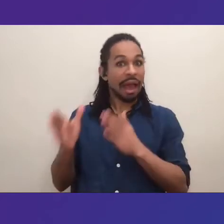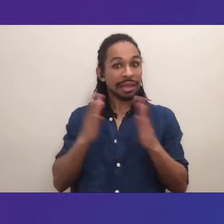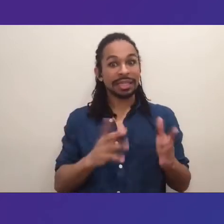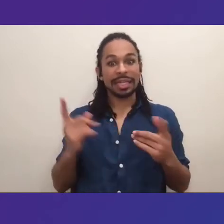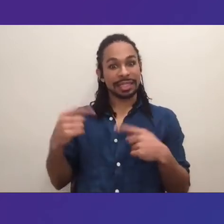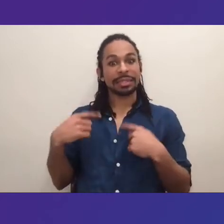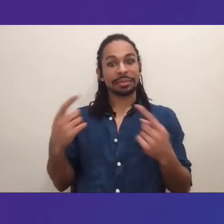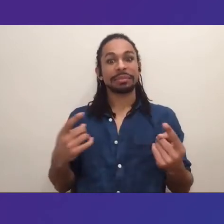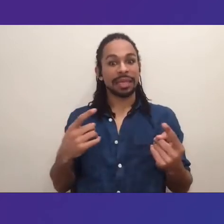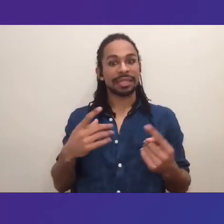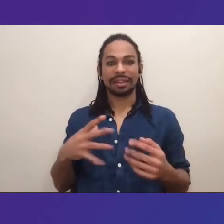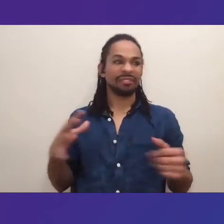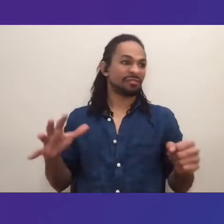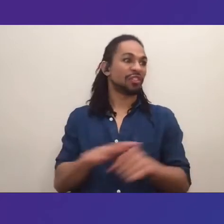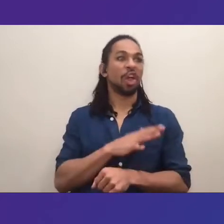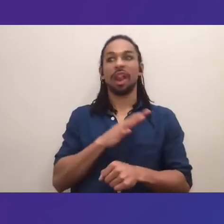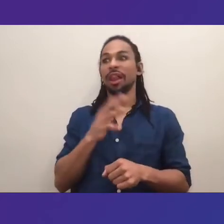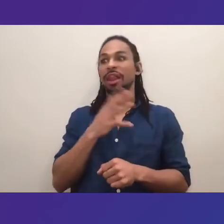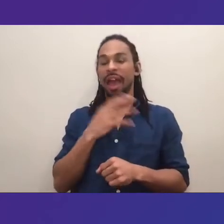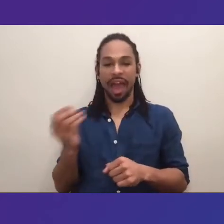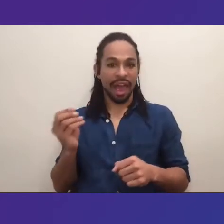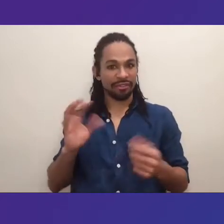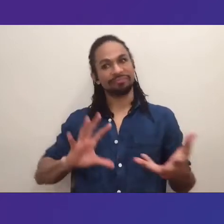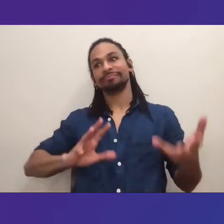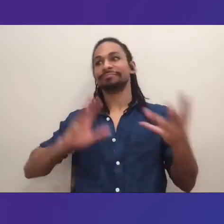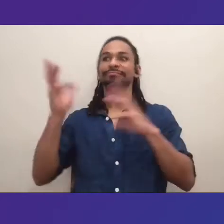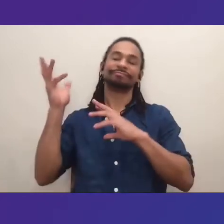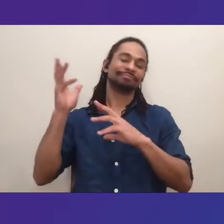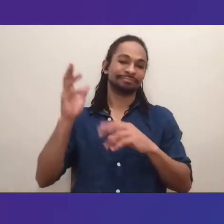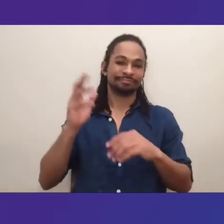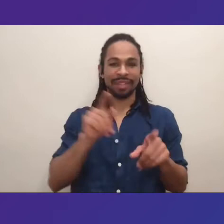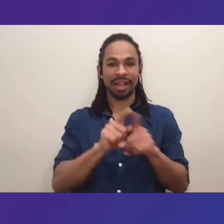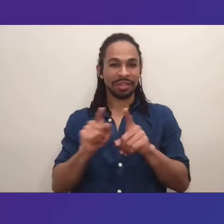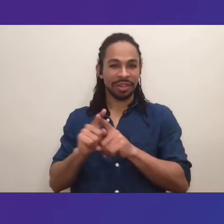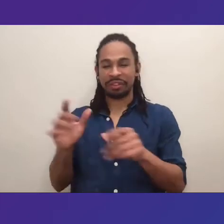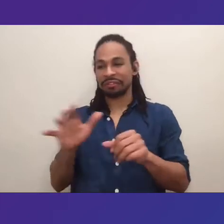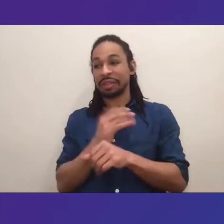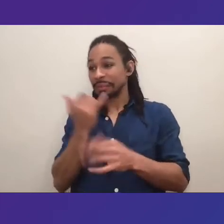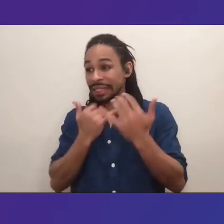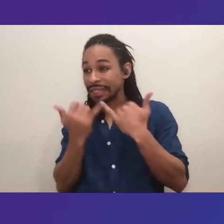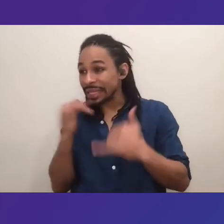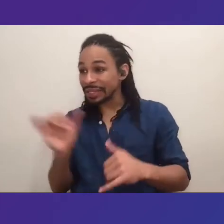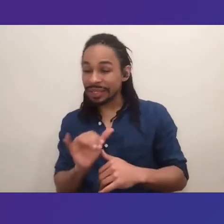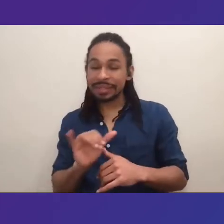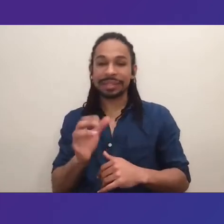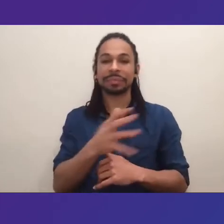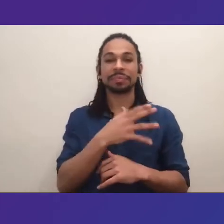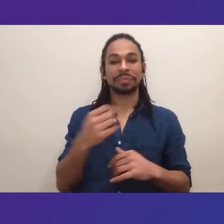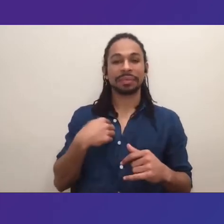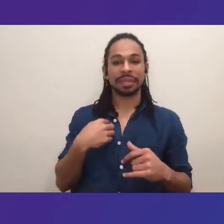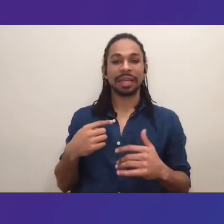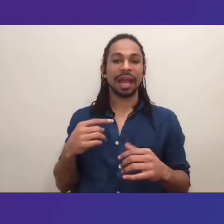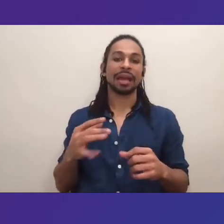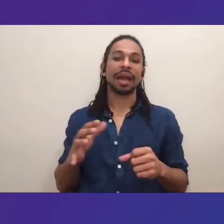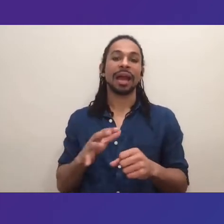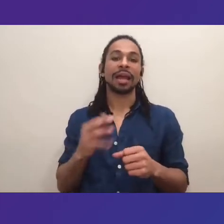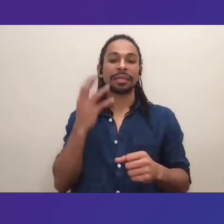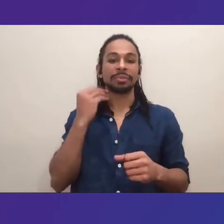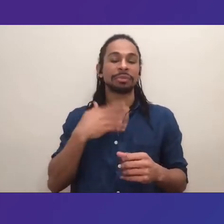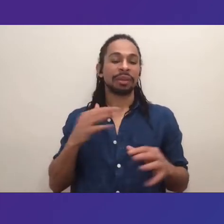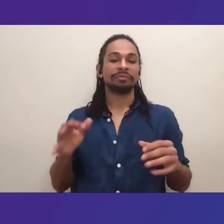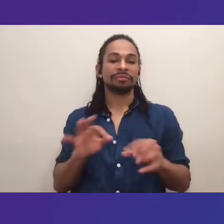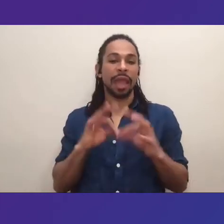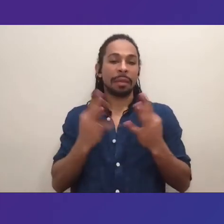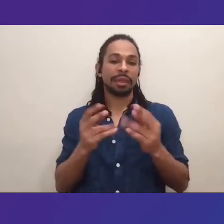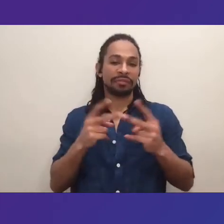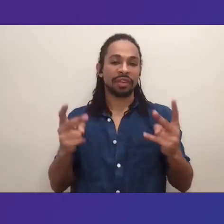often fraught, and lots of things, full in the way that I experience my family in a full way.